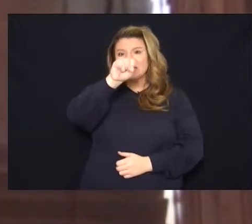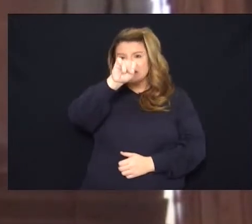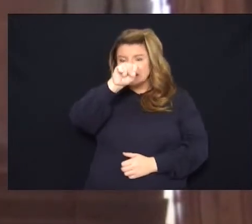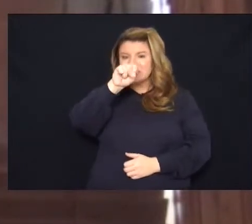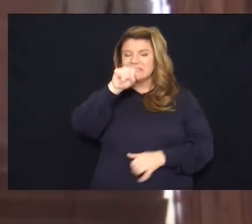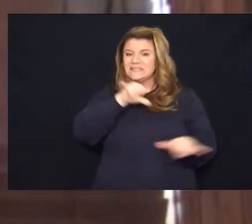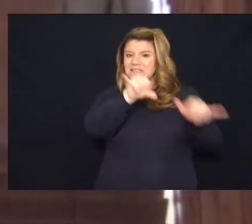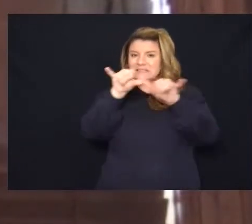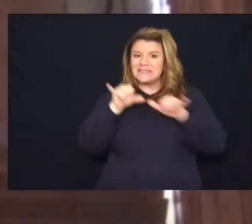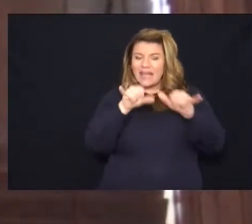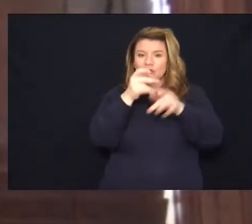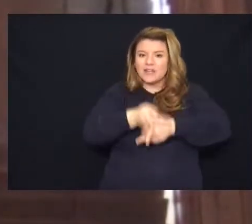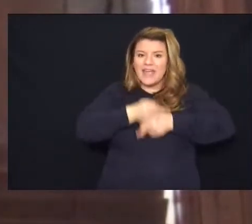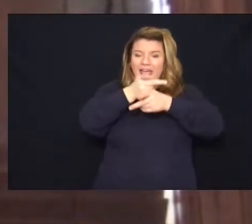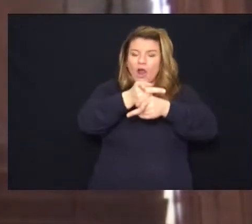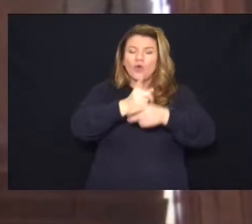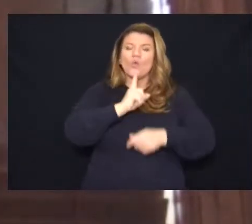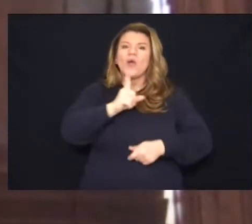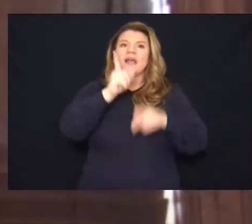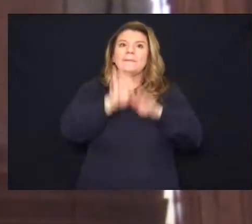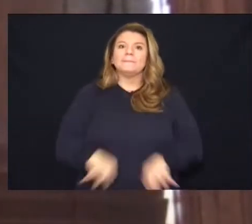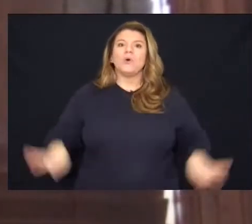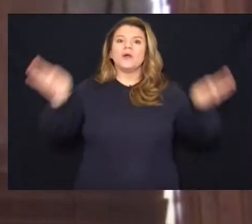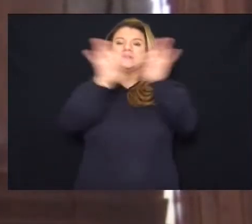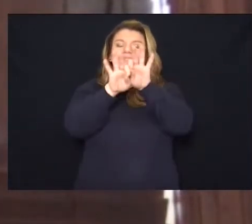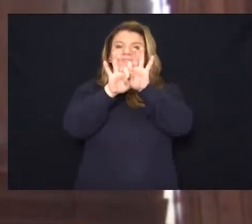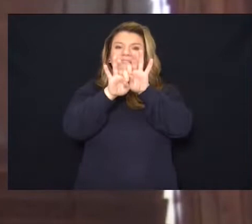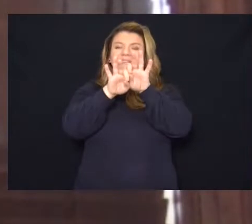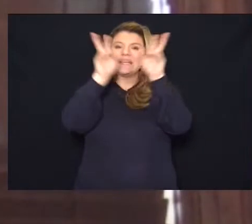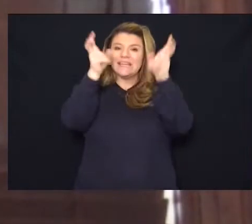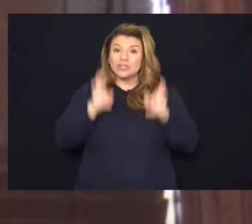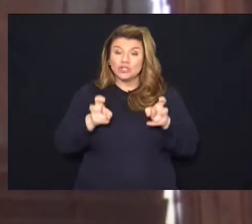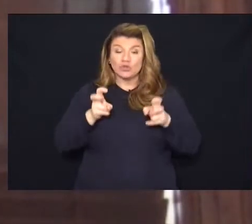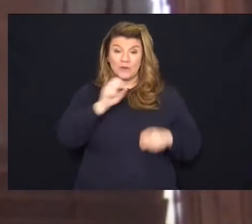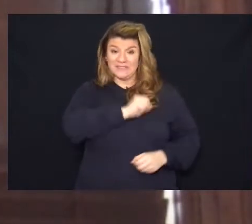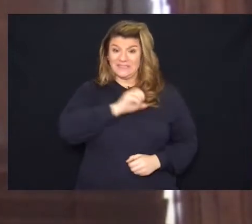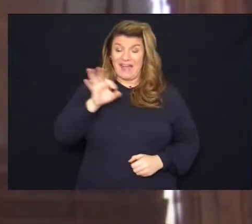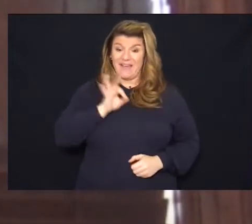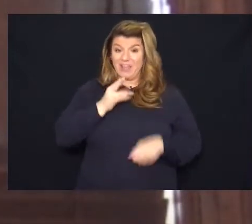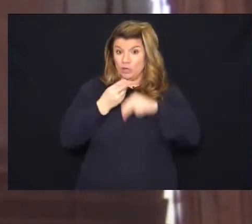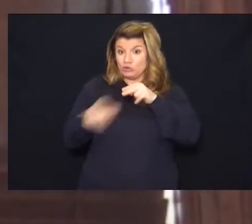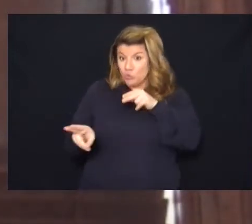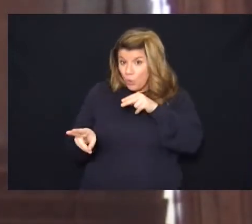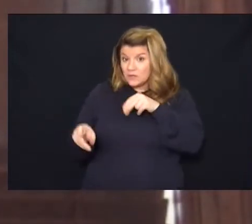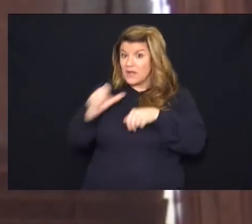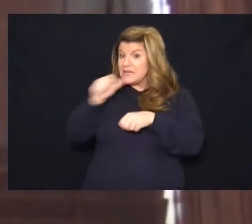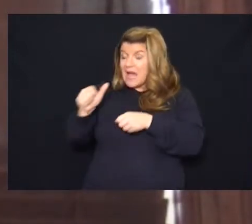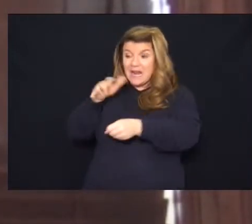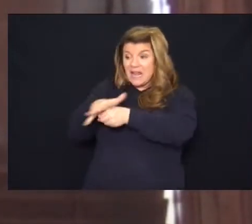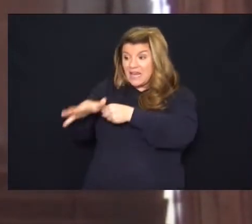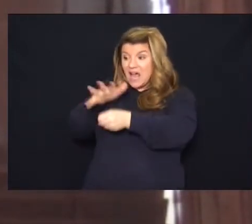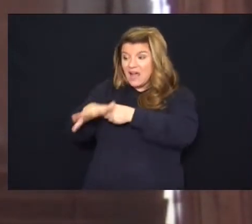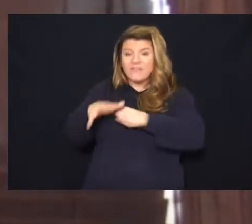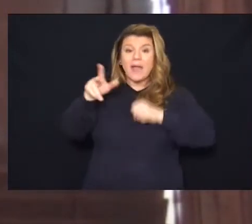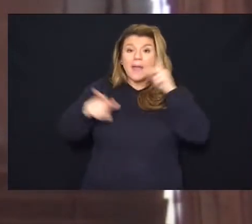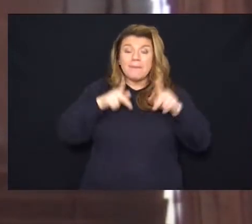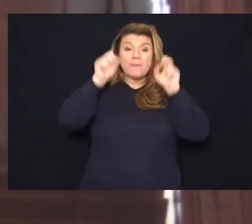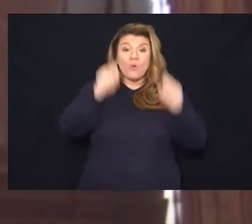under really extraordinary circumstances where staffing is really, really short, then people can come back to